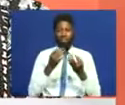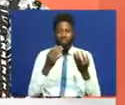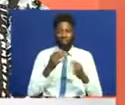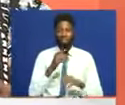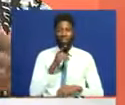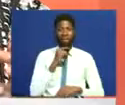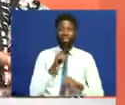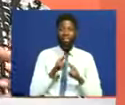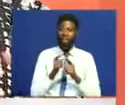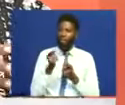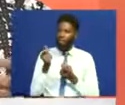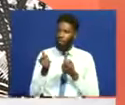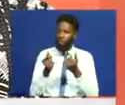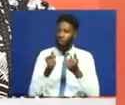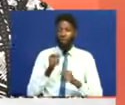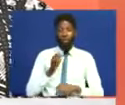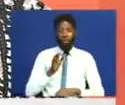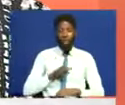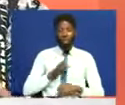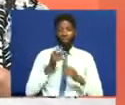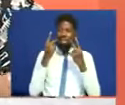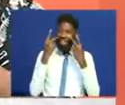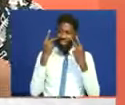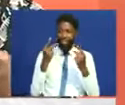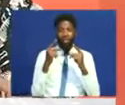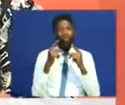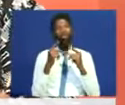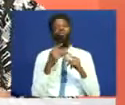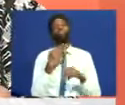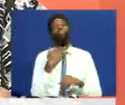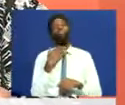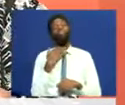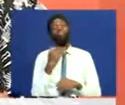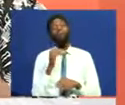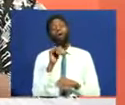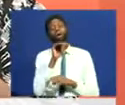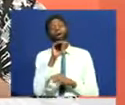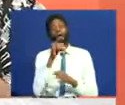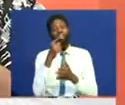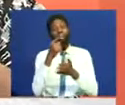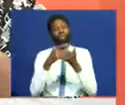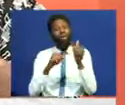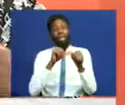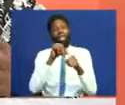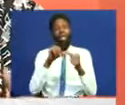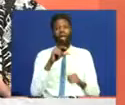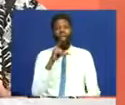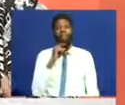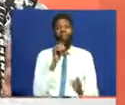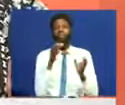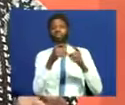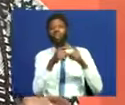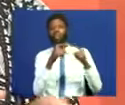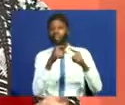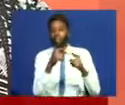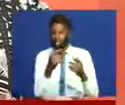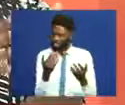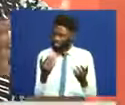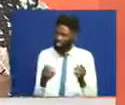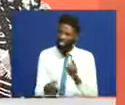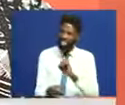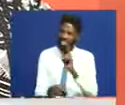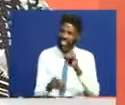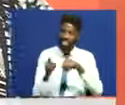that I have seen, want to center this conversation and ask, what about men? That is not how things are supposed to happen. When we speak